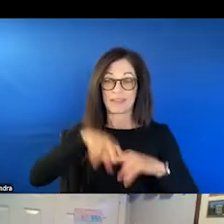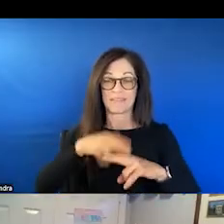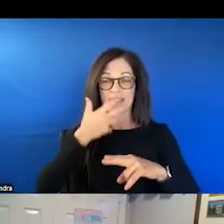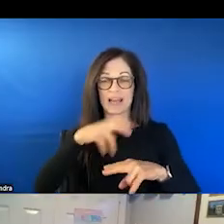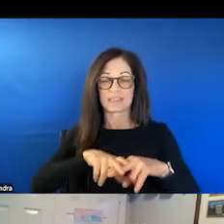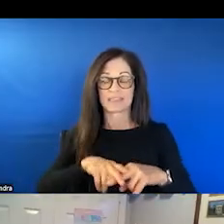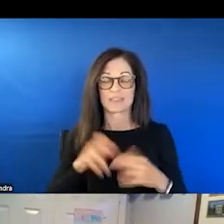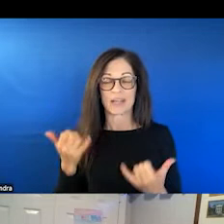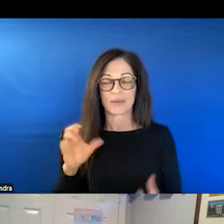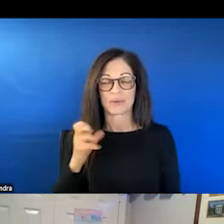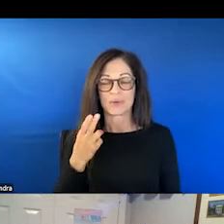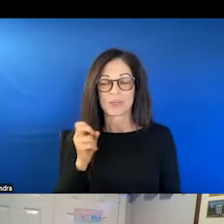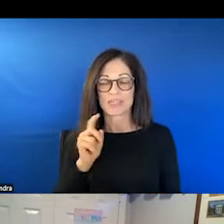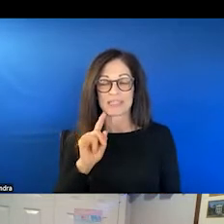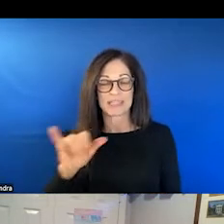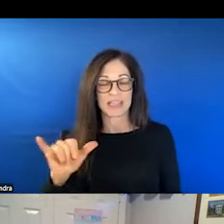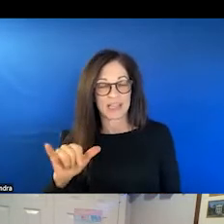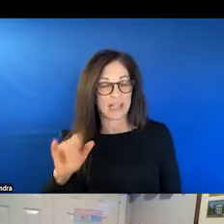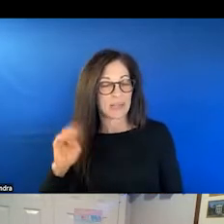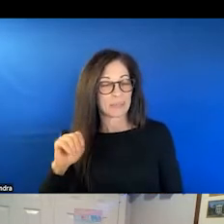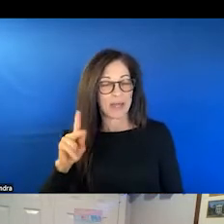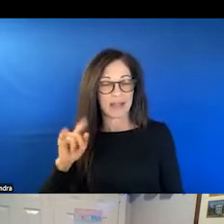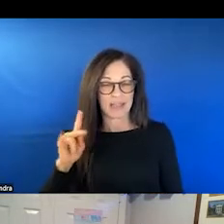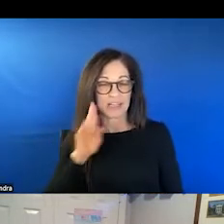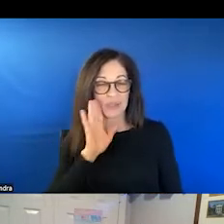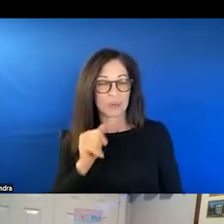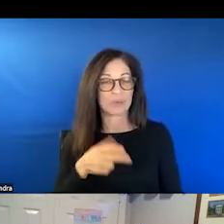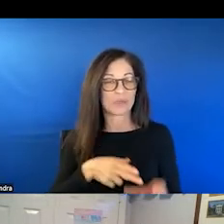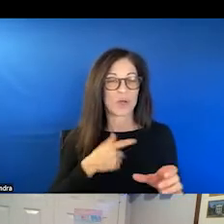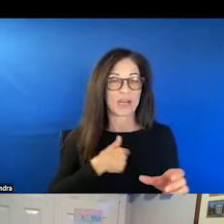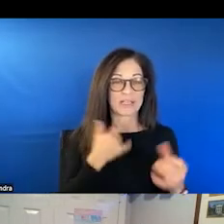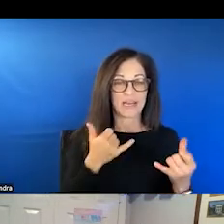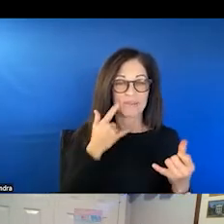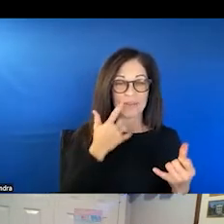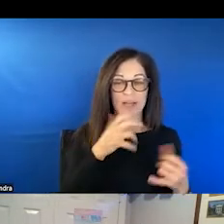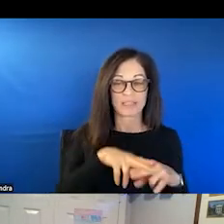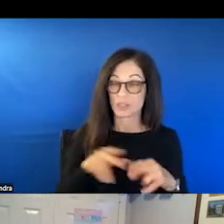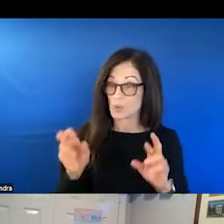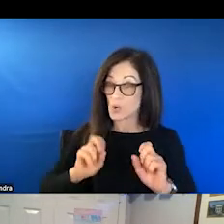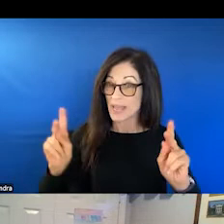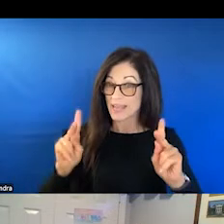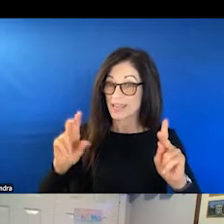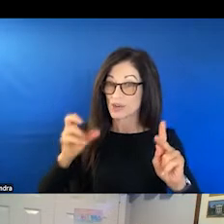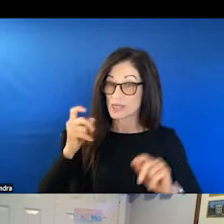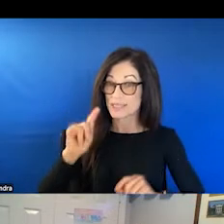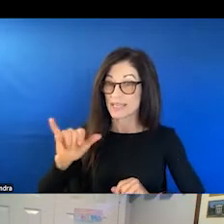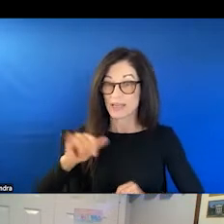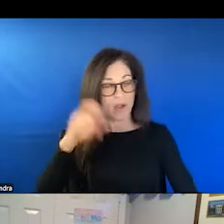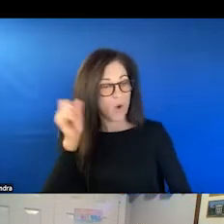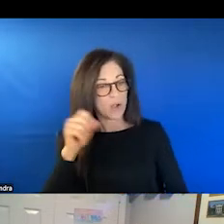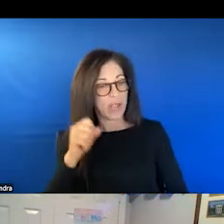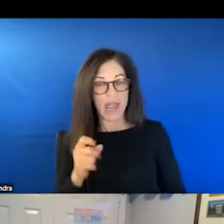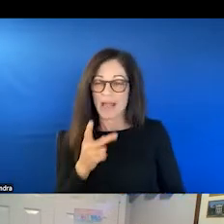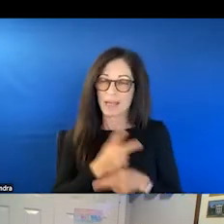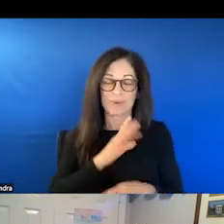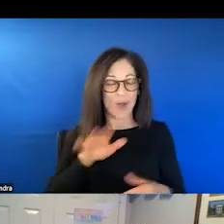Christy Malik. She is going to be joining us today for the hot seat. Are you okay, Christy? Yes, I am. So we're keeping it all in the Nashville